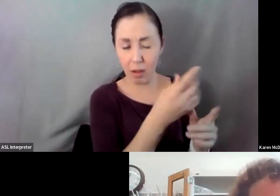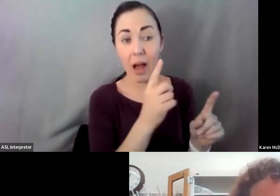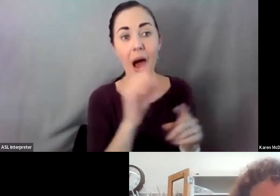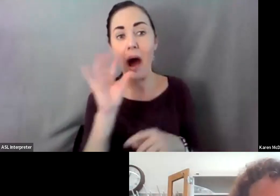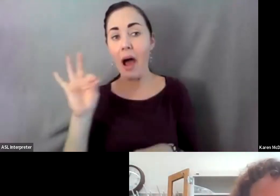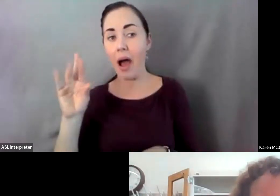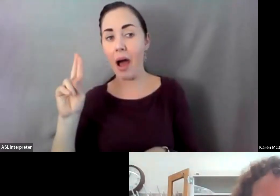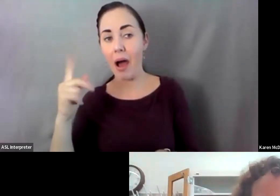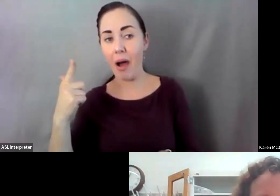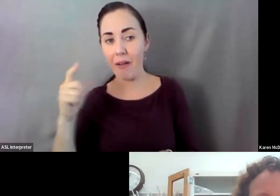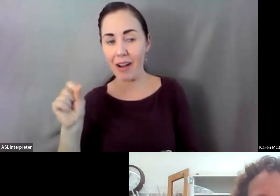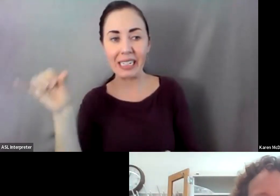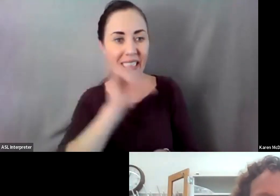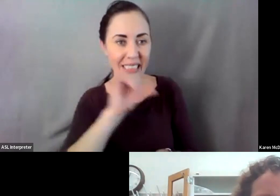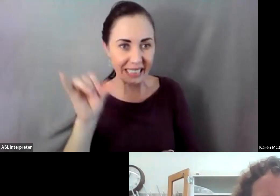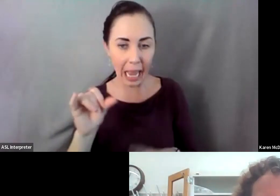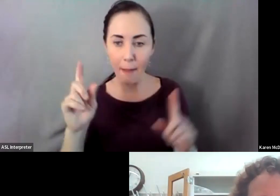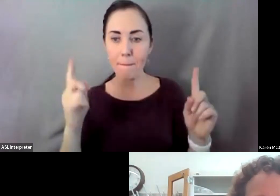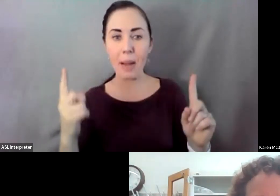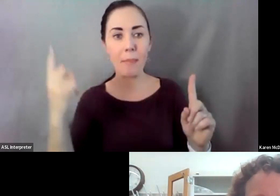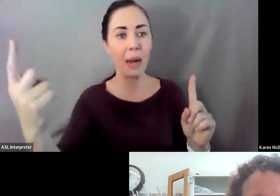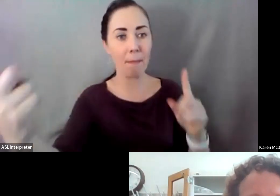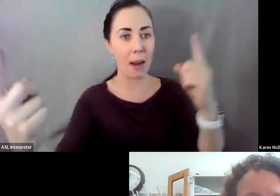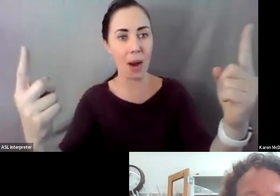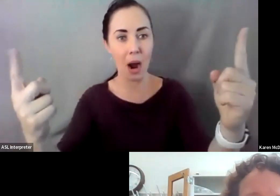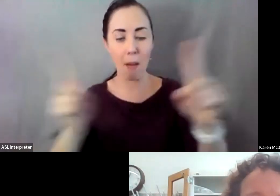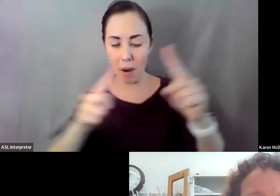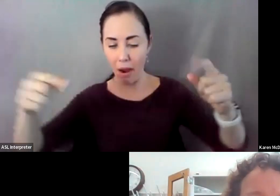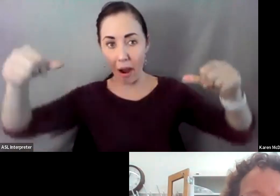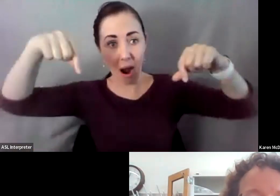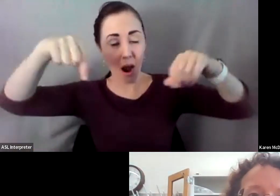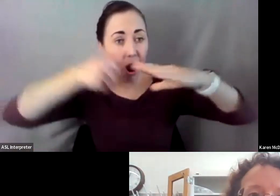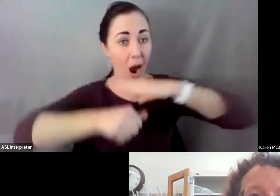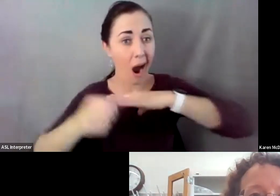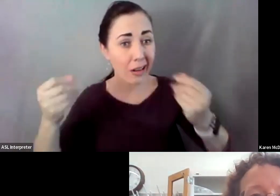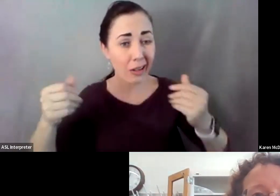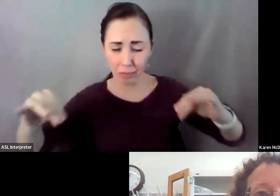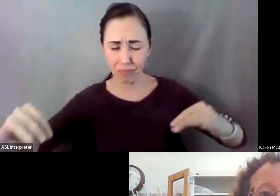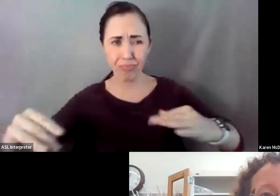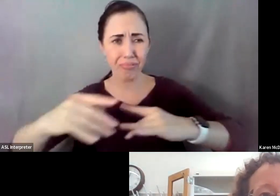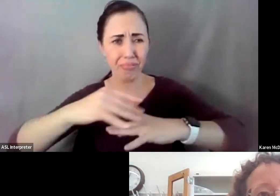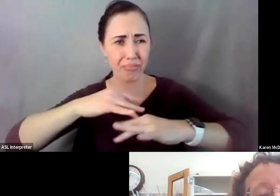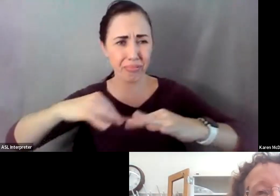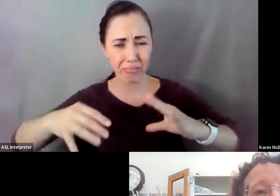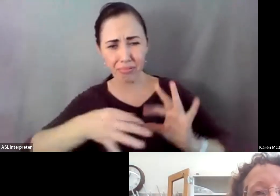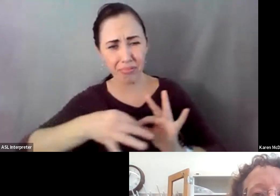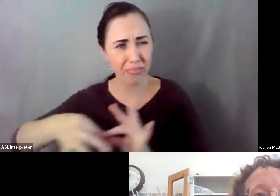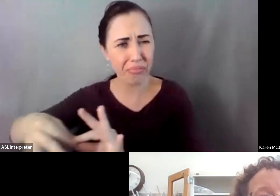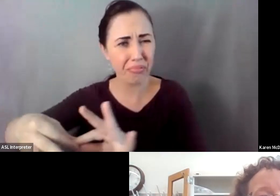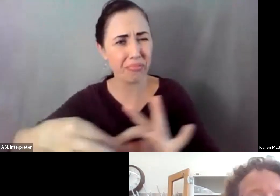is actually below ground. It's in the soil, and it's growing in the soil and in the decomposing wood, and it's not the part that you see.